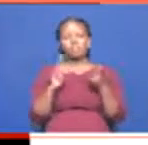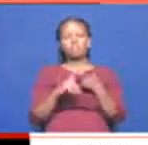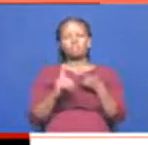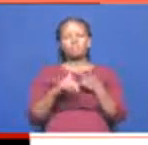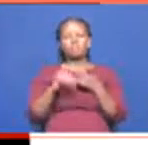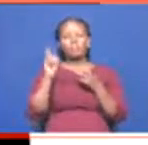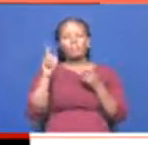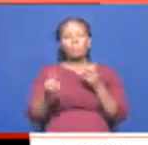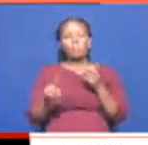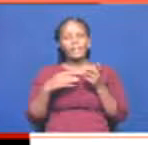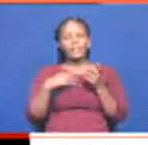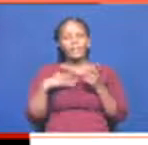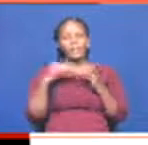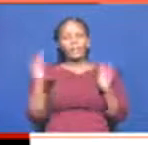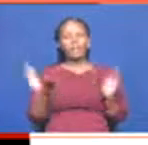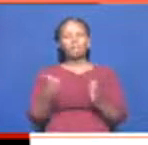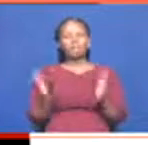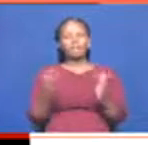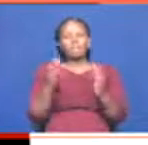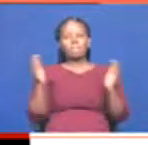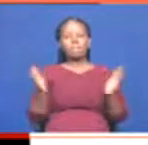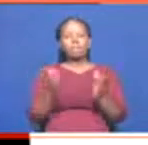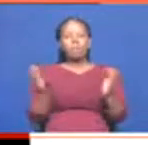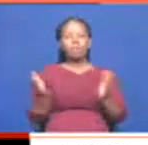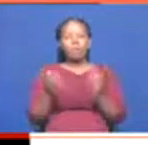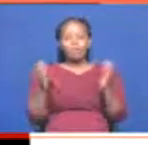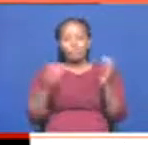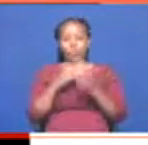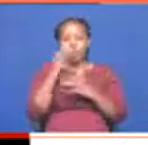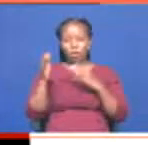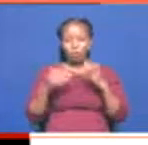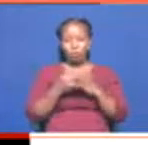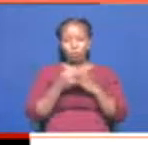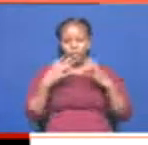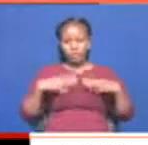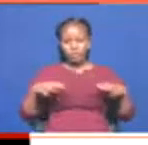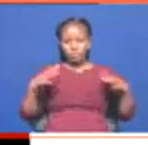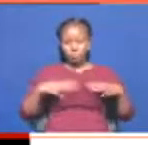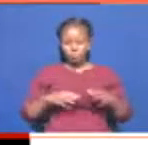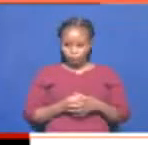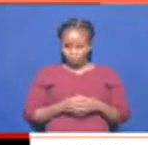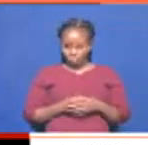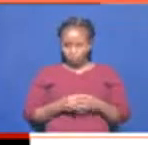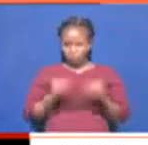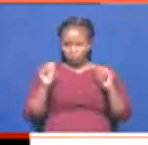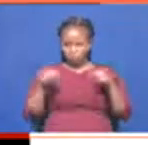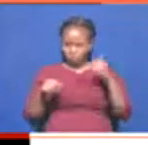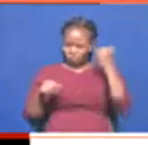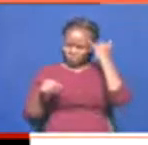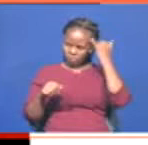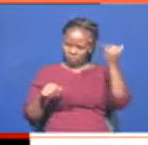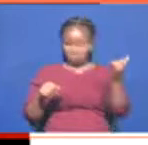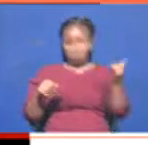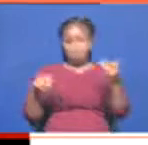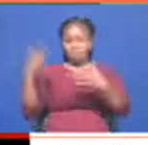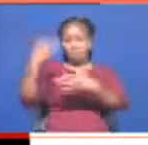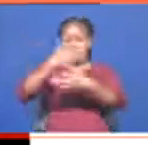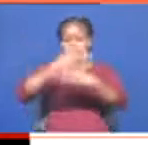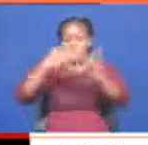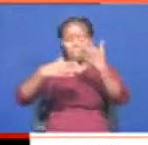component of welfare of all the people. You can imagine a building being